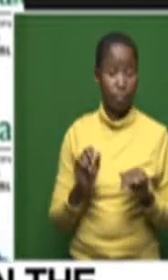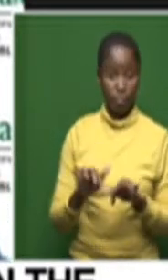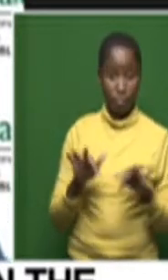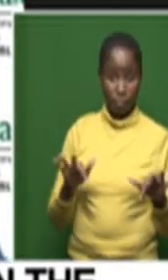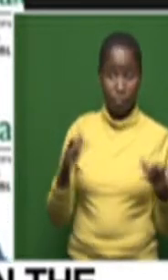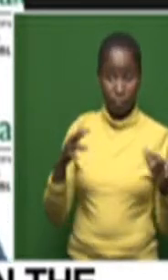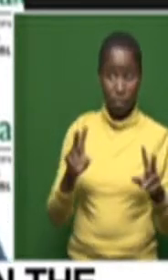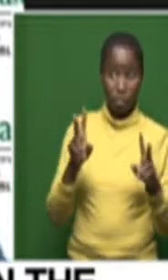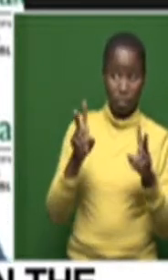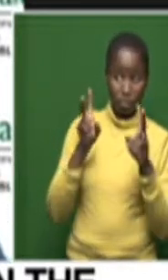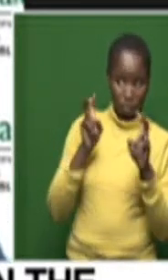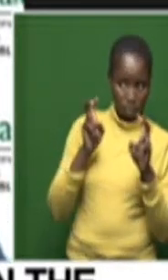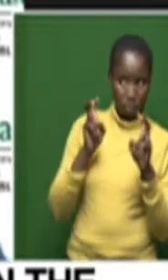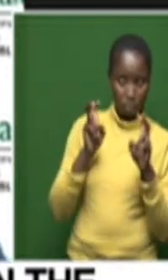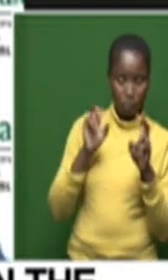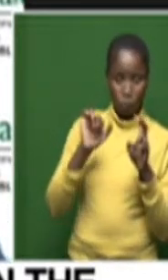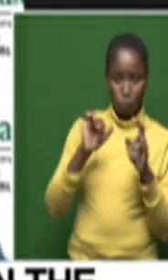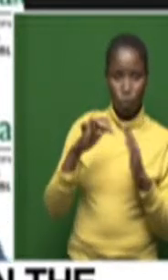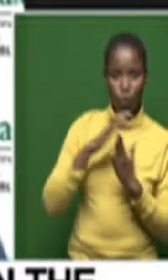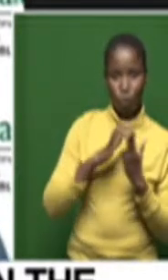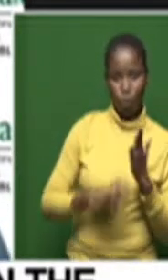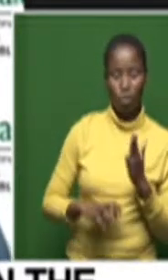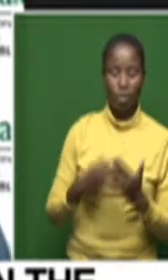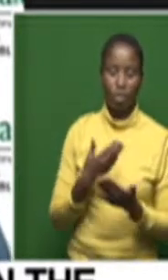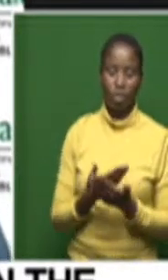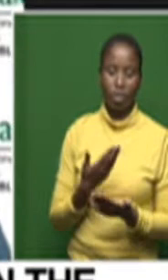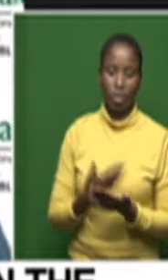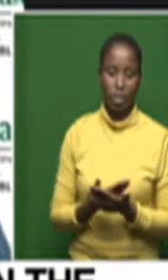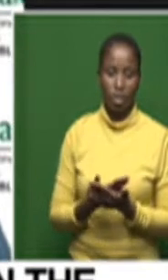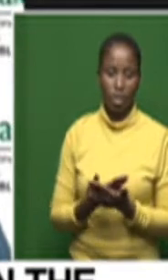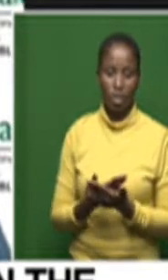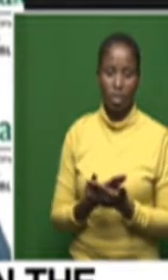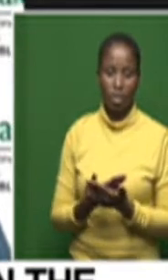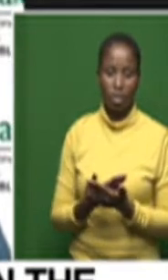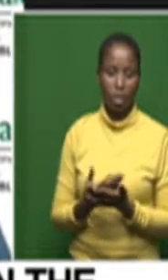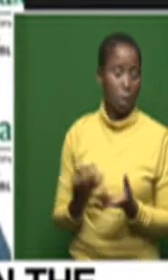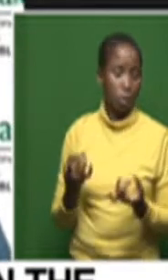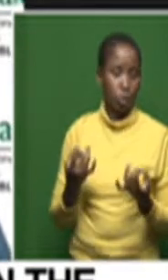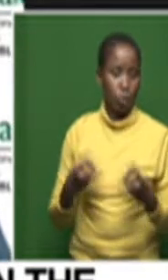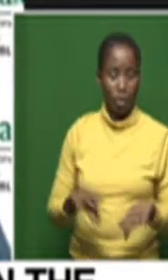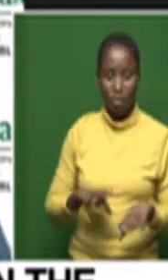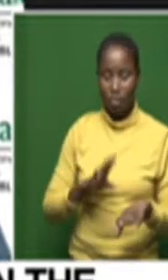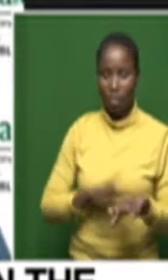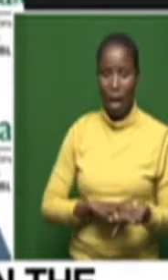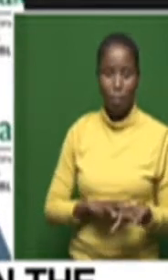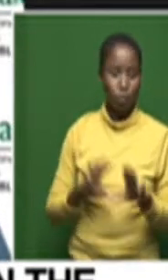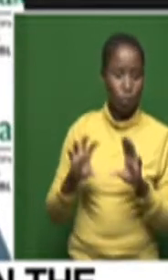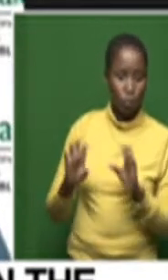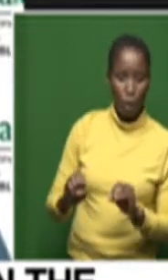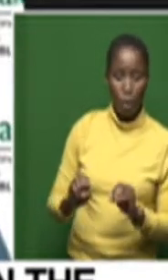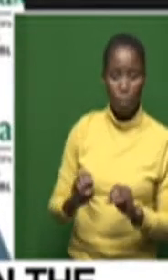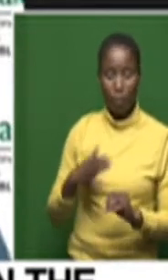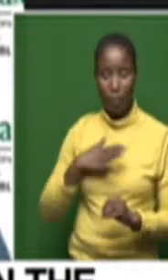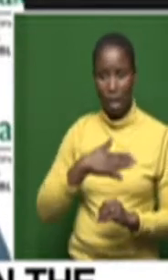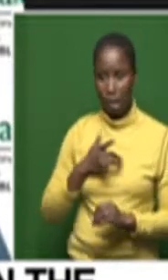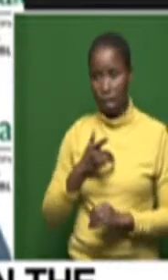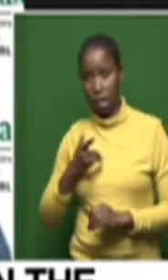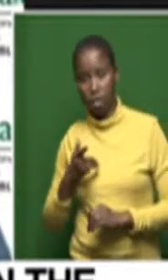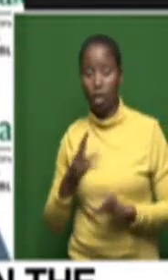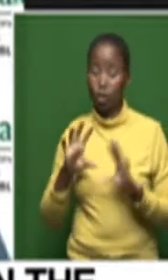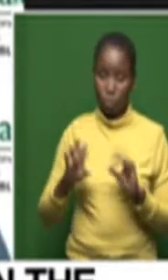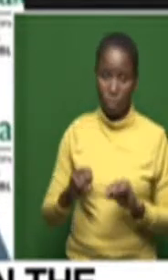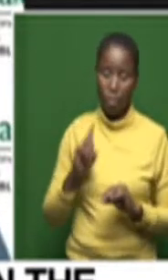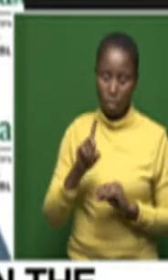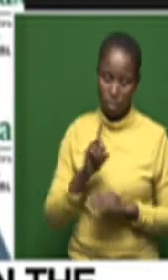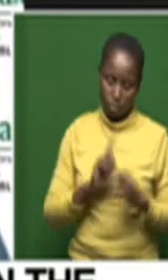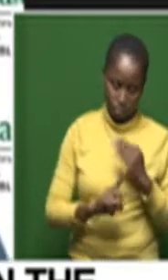attention to your testimony will be able to stop wasting their time, stop hesitancy, and go and